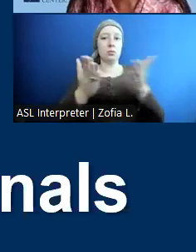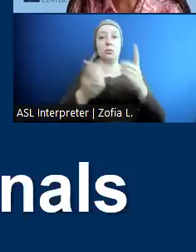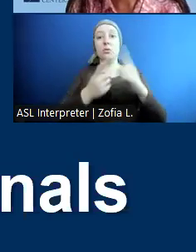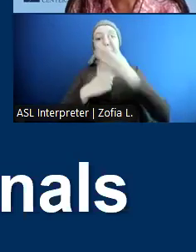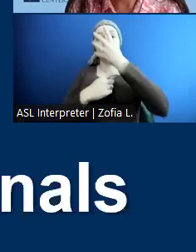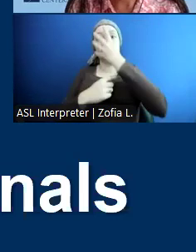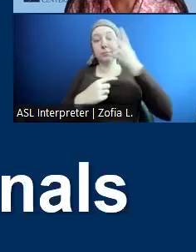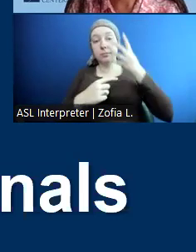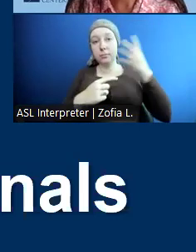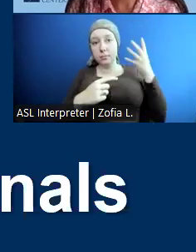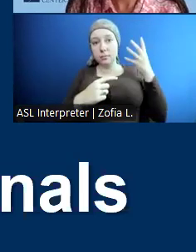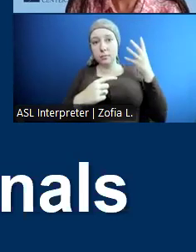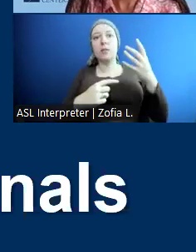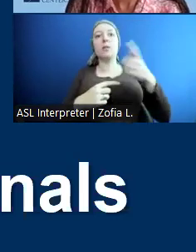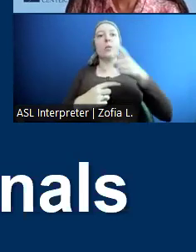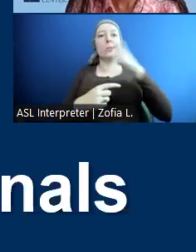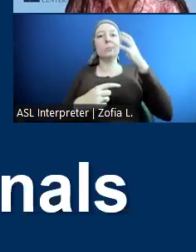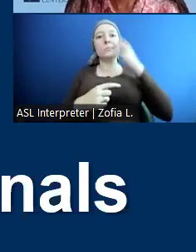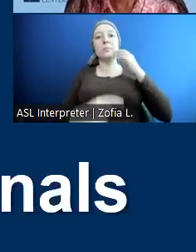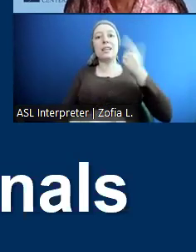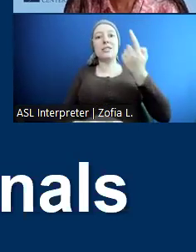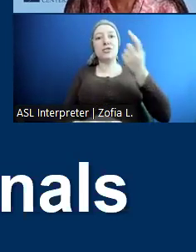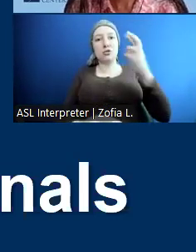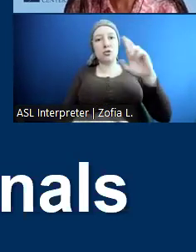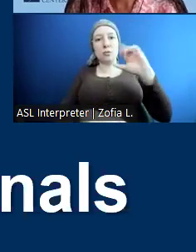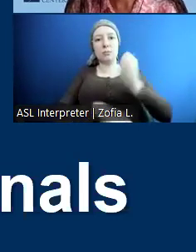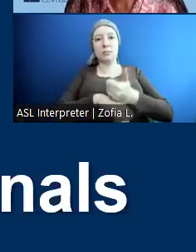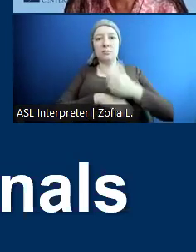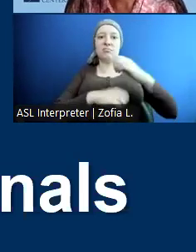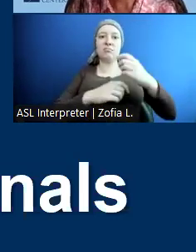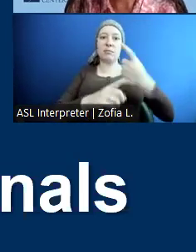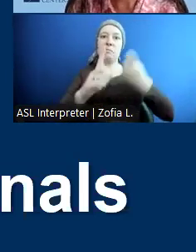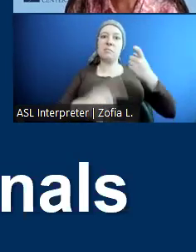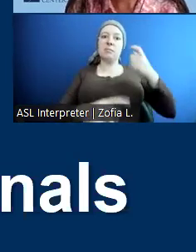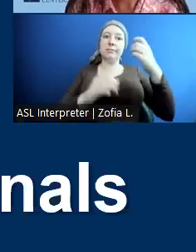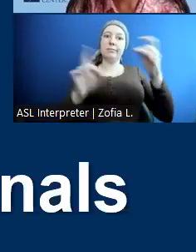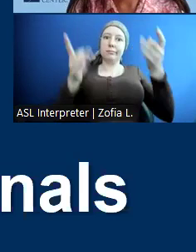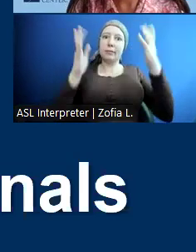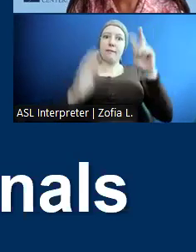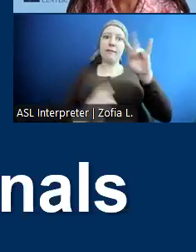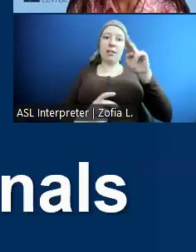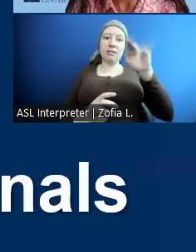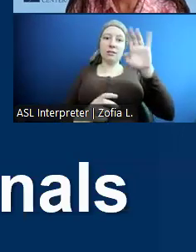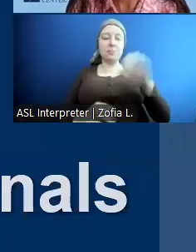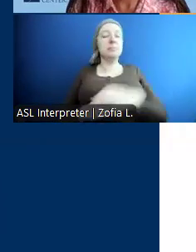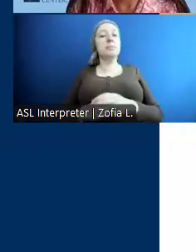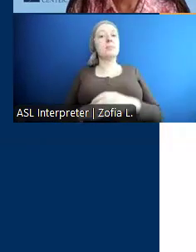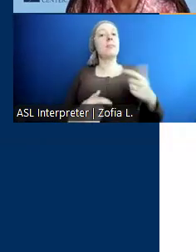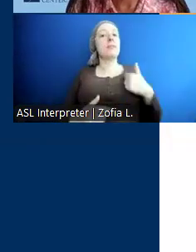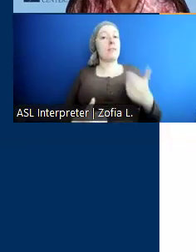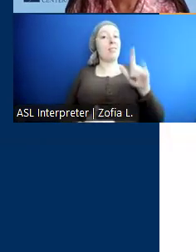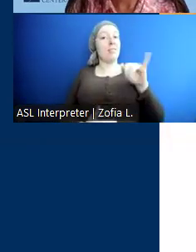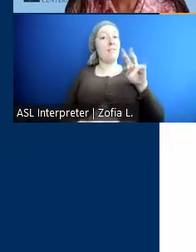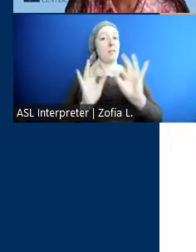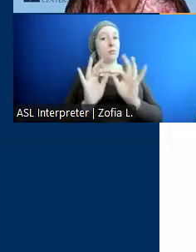immigrant survivors of gender-based violence. This webinar has live ASL interpretation and Spanish